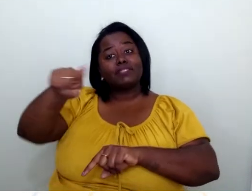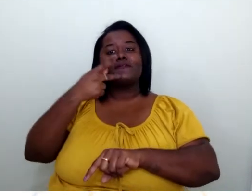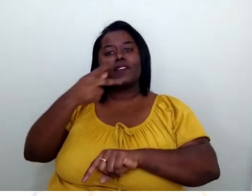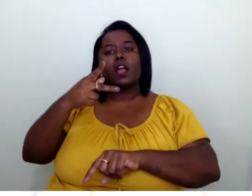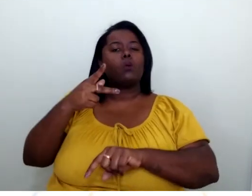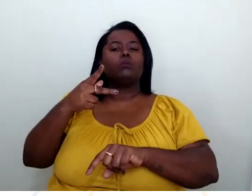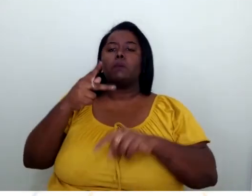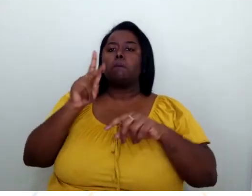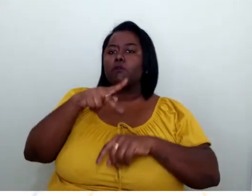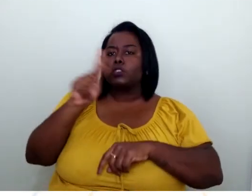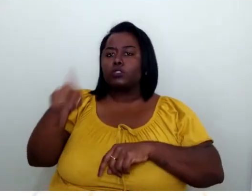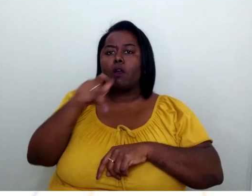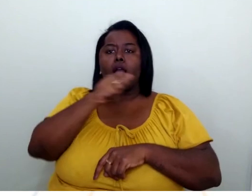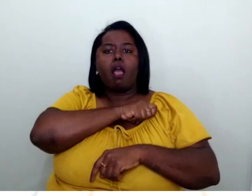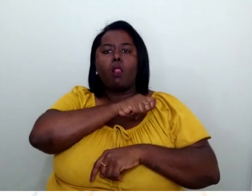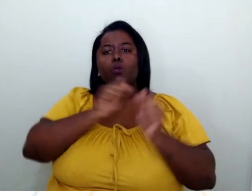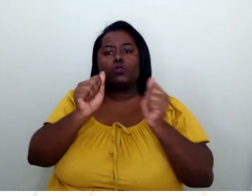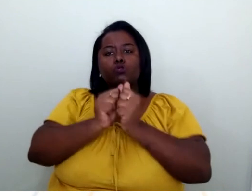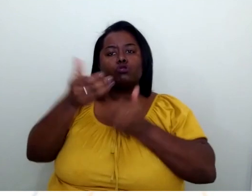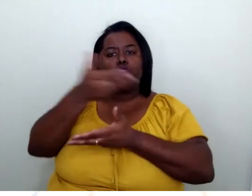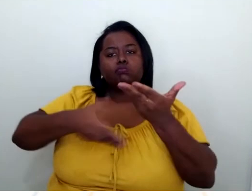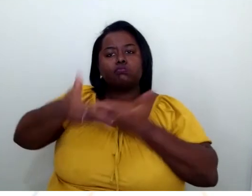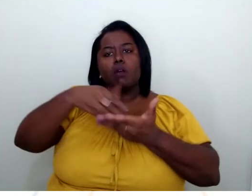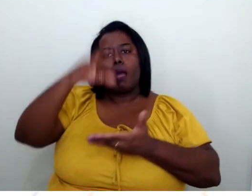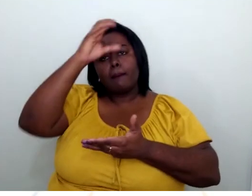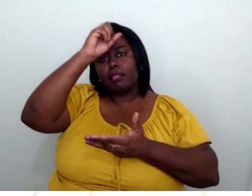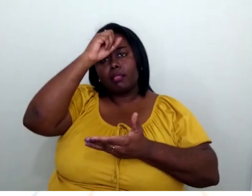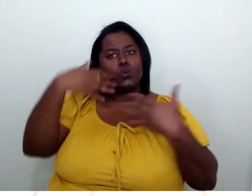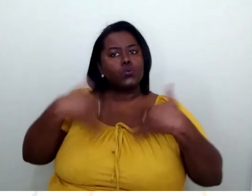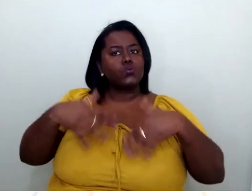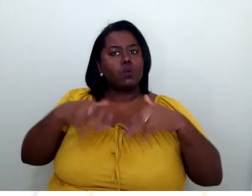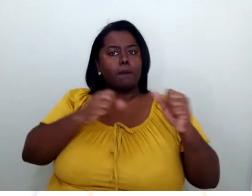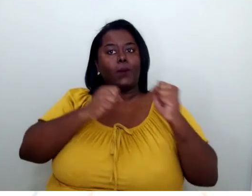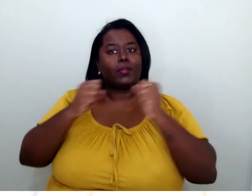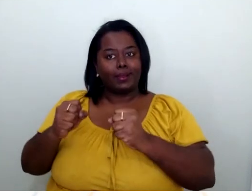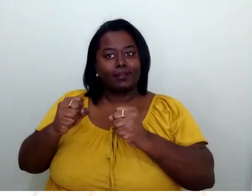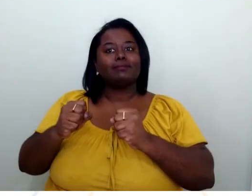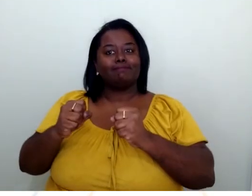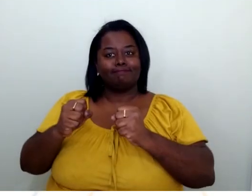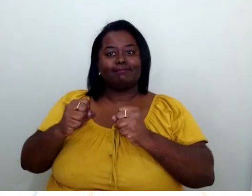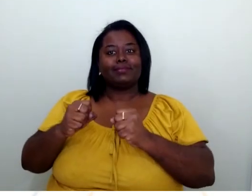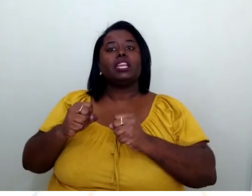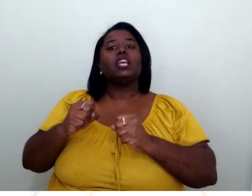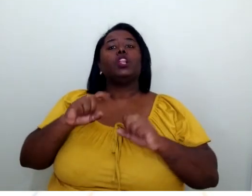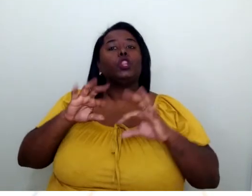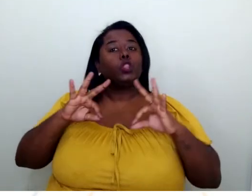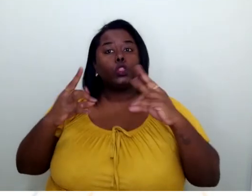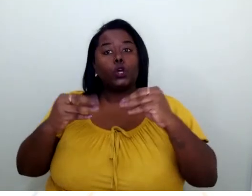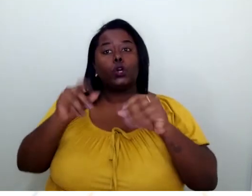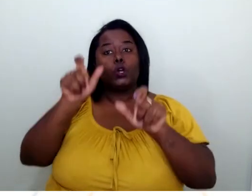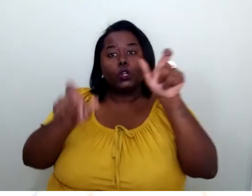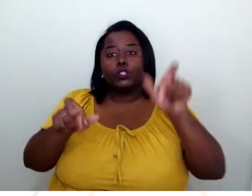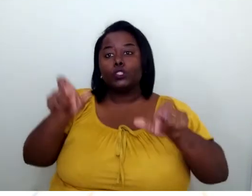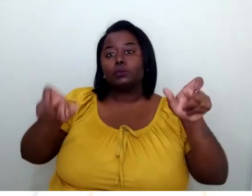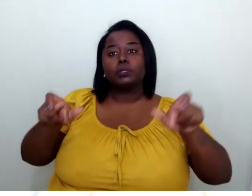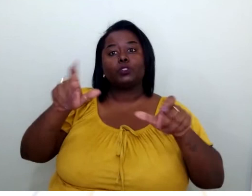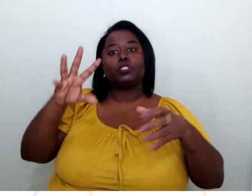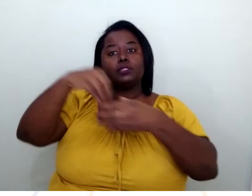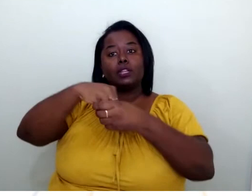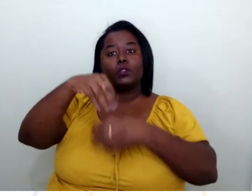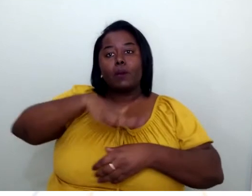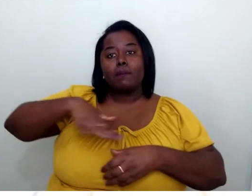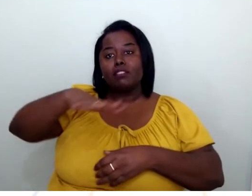This idea of nudging or gently pushing students forward in terms of the cognitive presence, moving them beyond